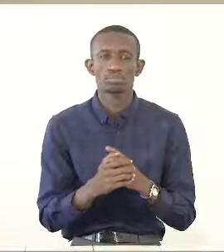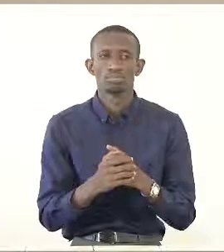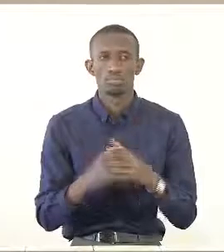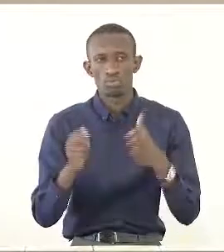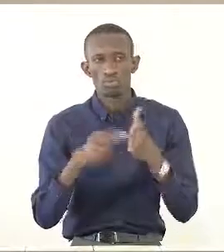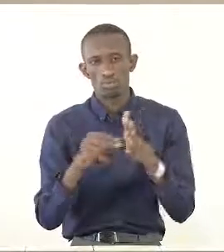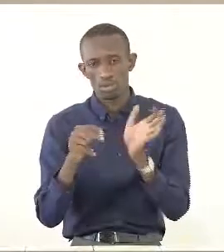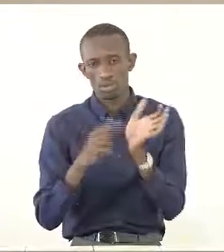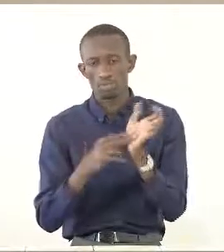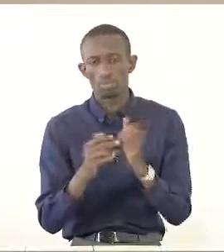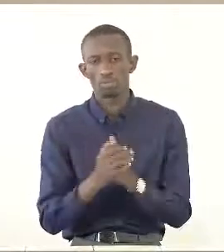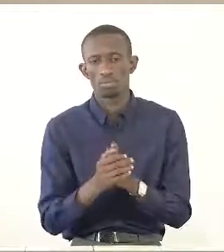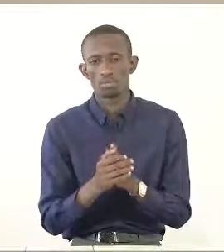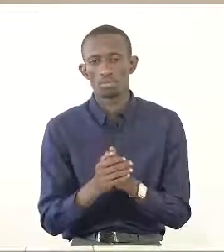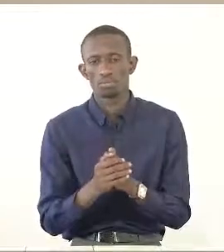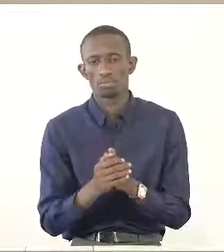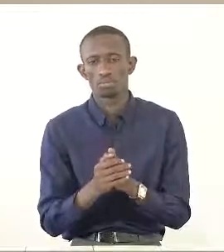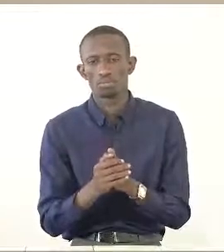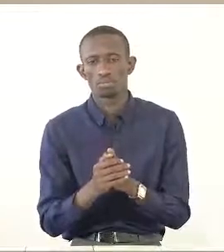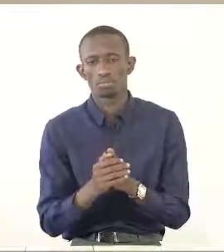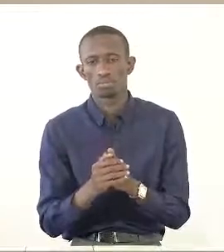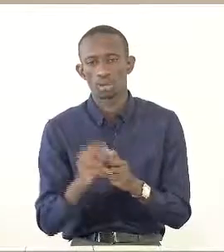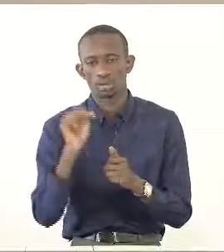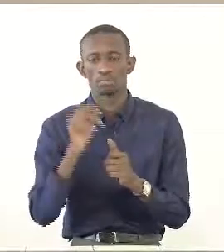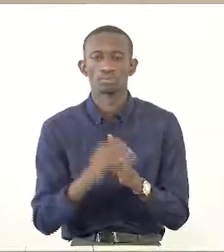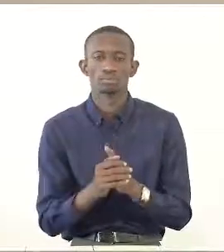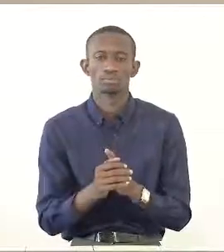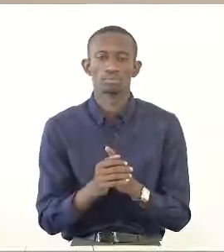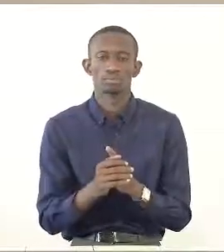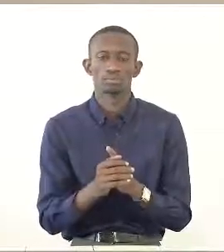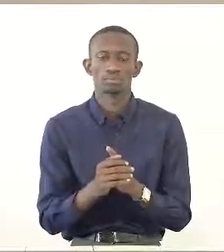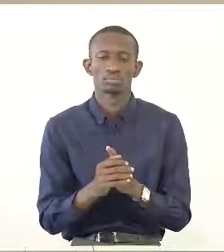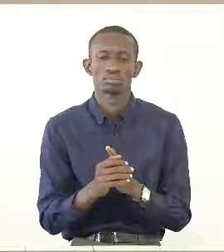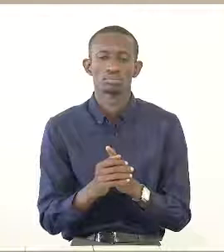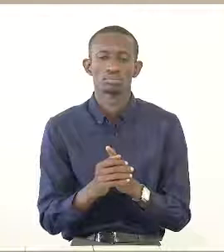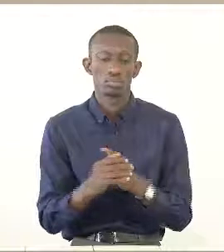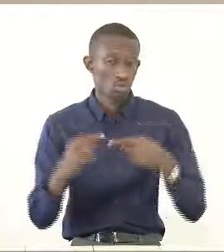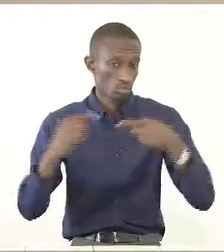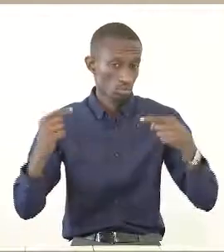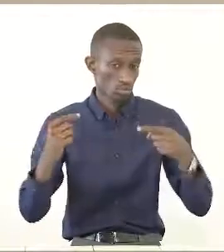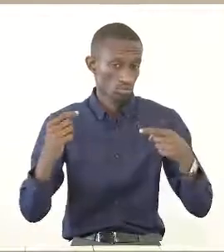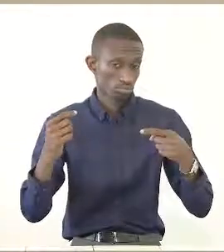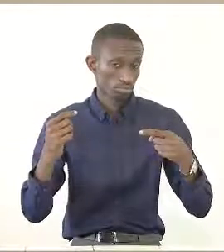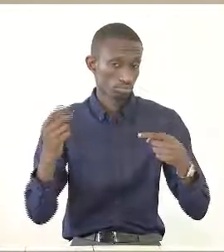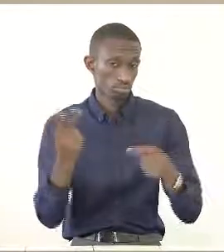right? Then differentiating both sides, I'll be having 2x